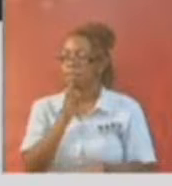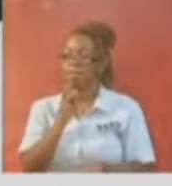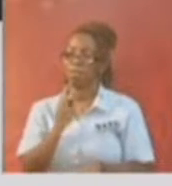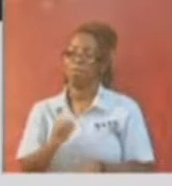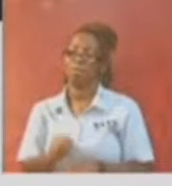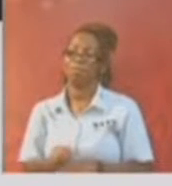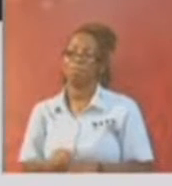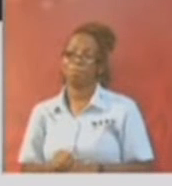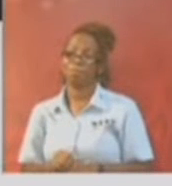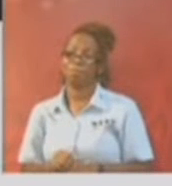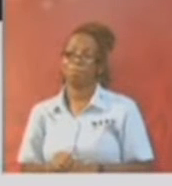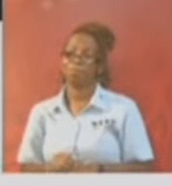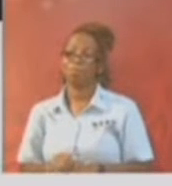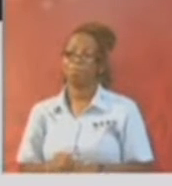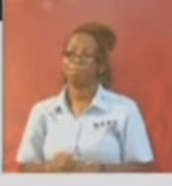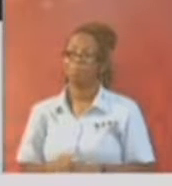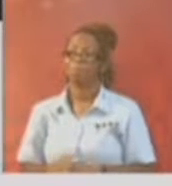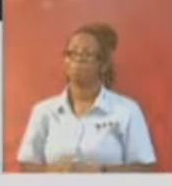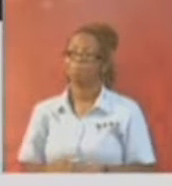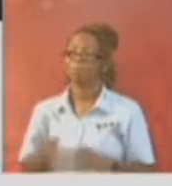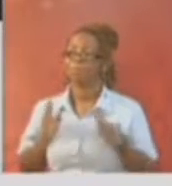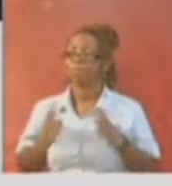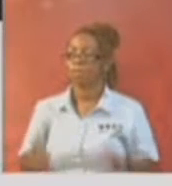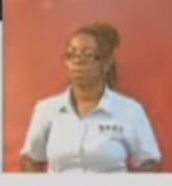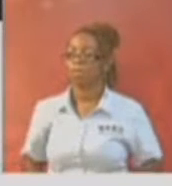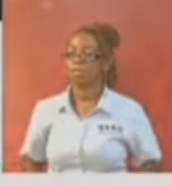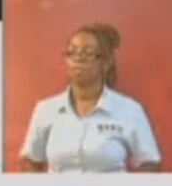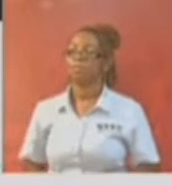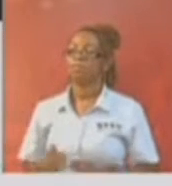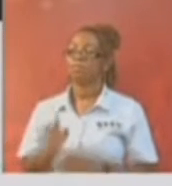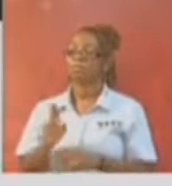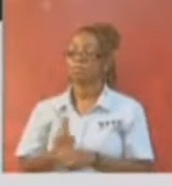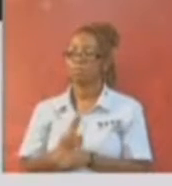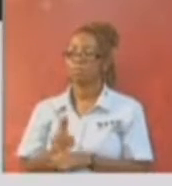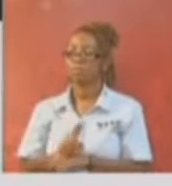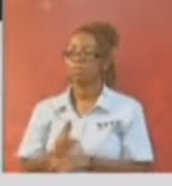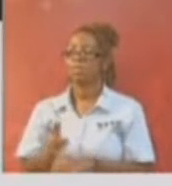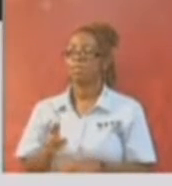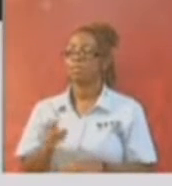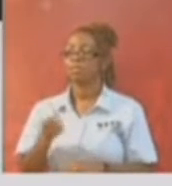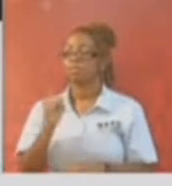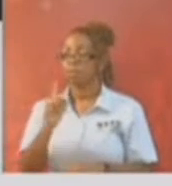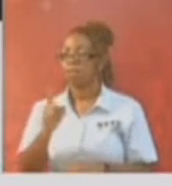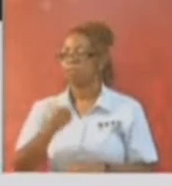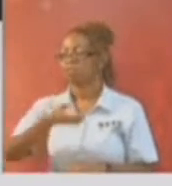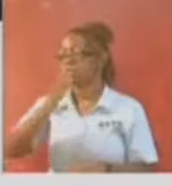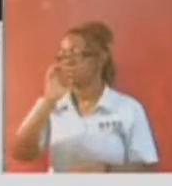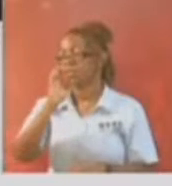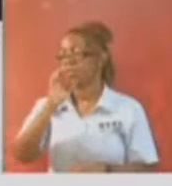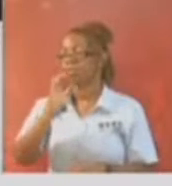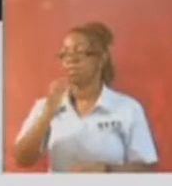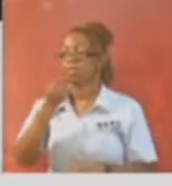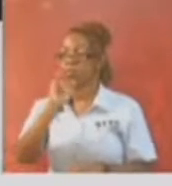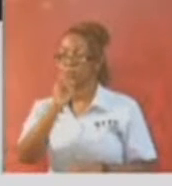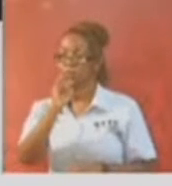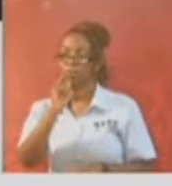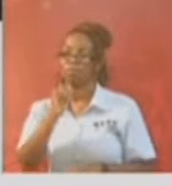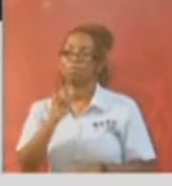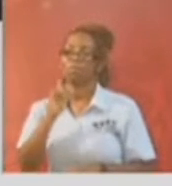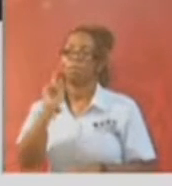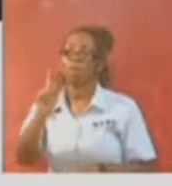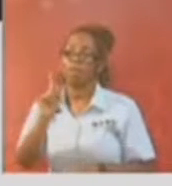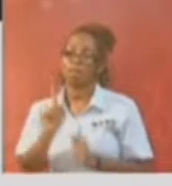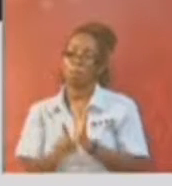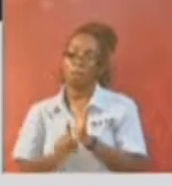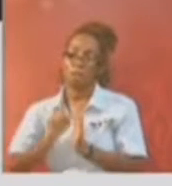one standard alcoholic drink. Stay hydrated. Having water or other healthy non-alcoholic